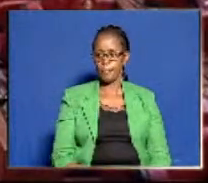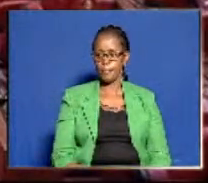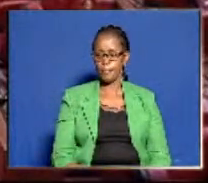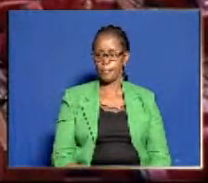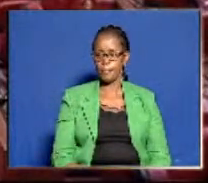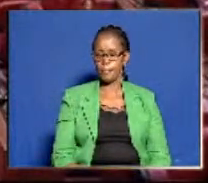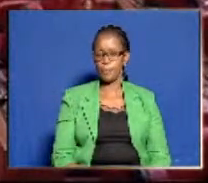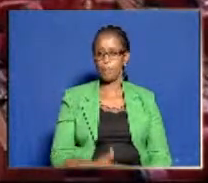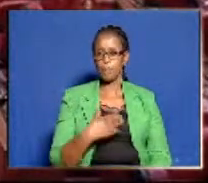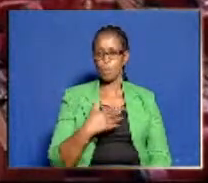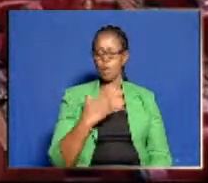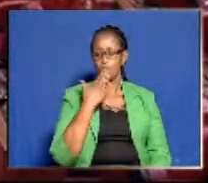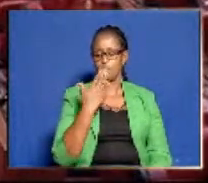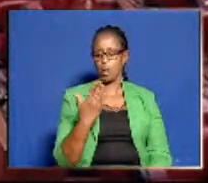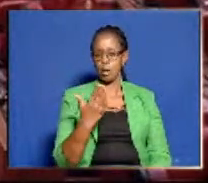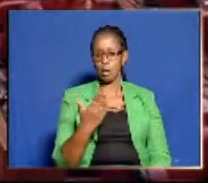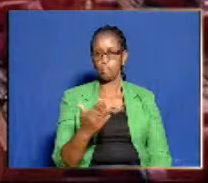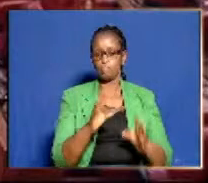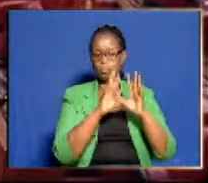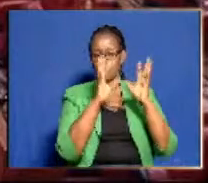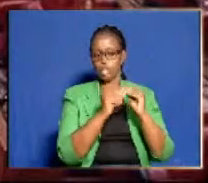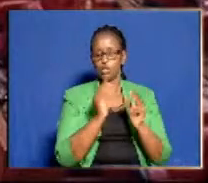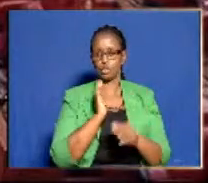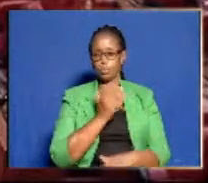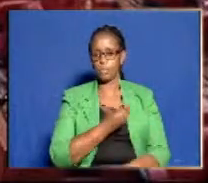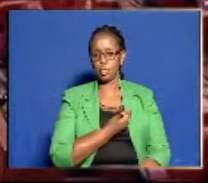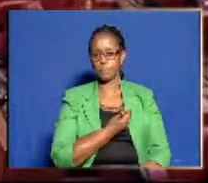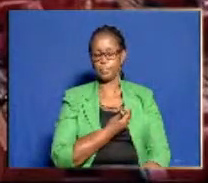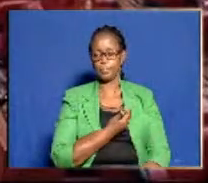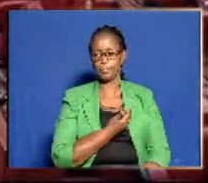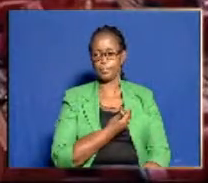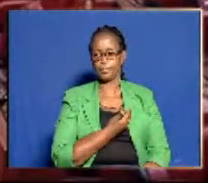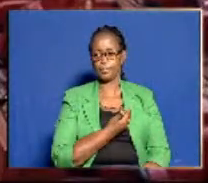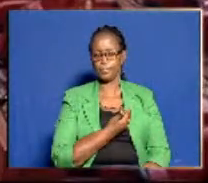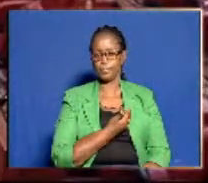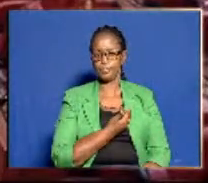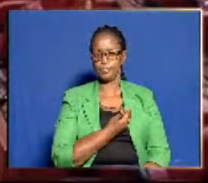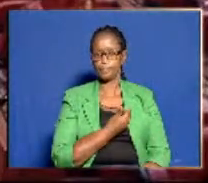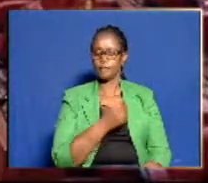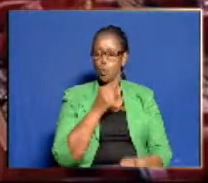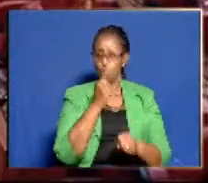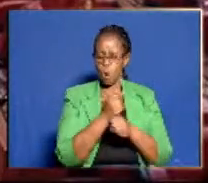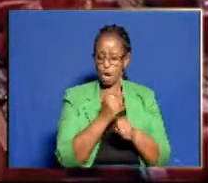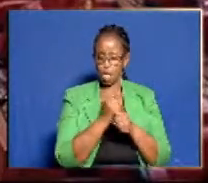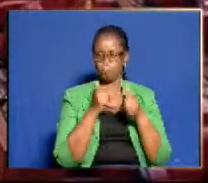first of all, thank the Budget and Appropriation Committee for a well-done job.